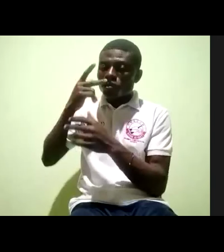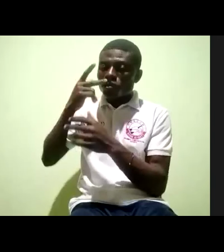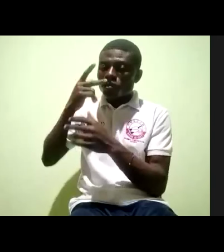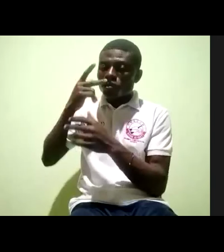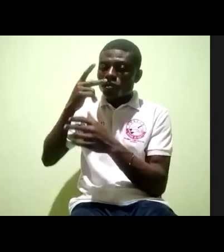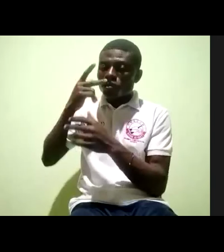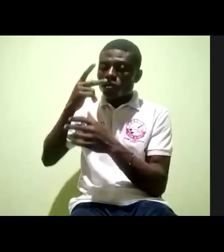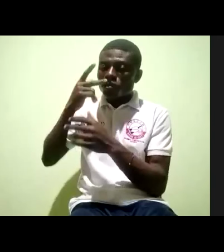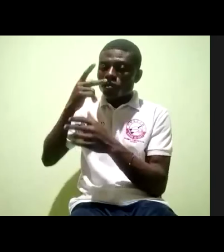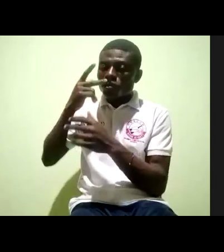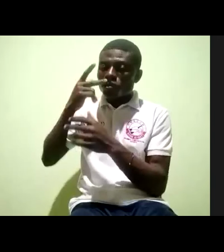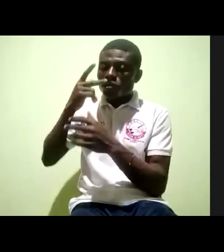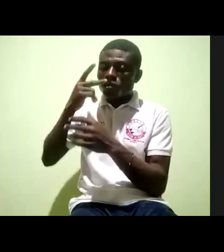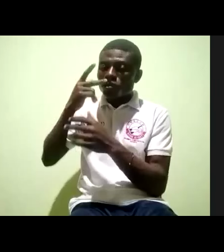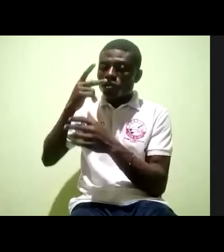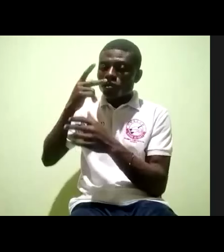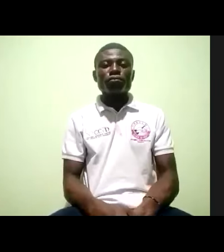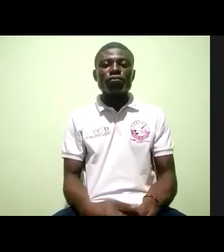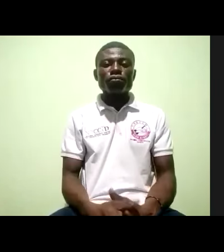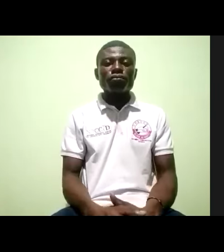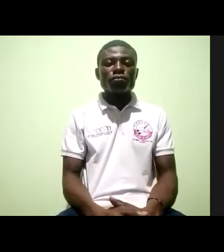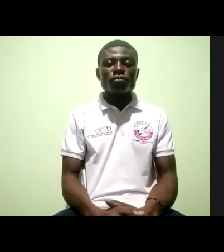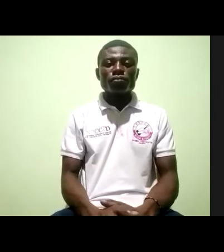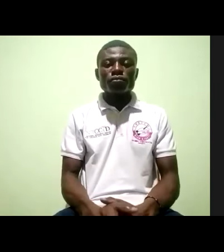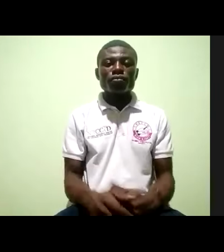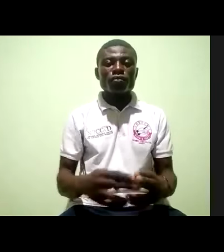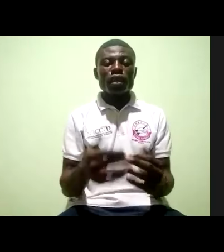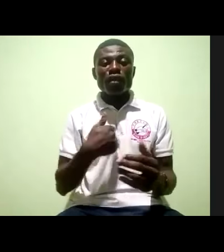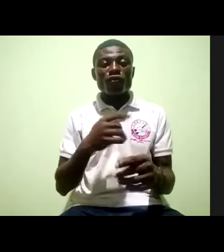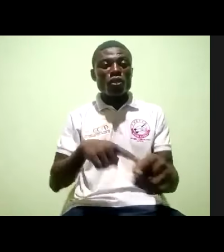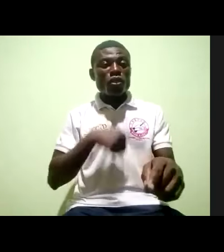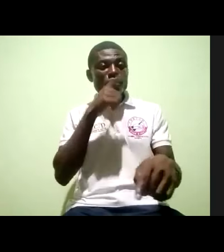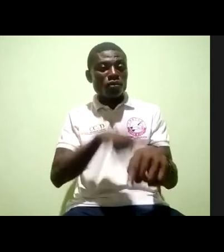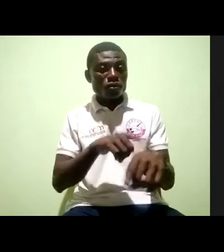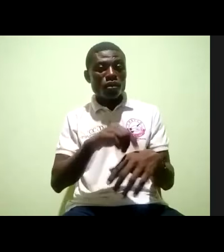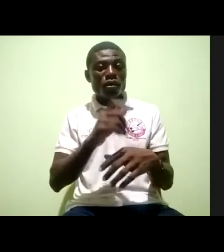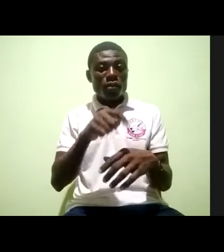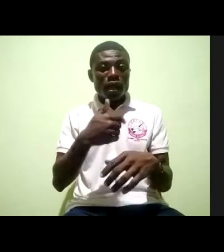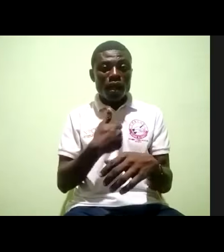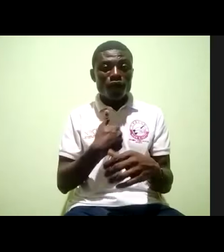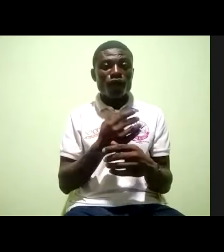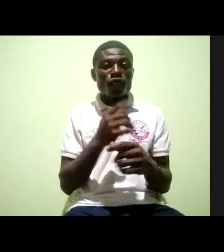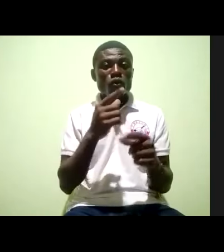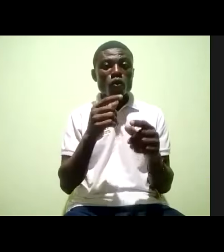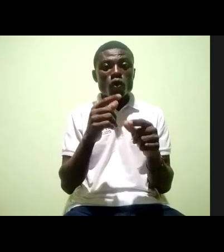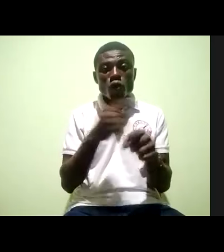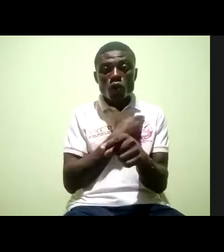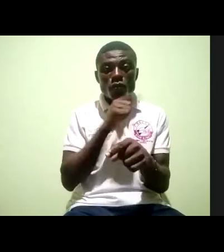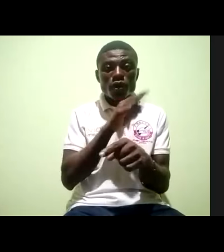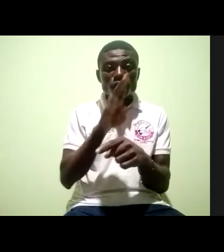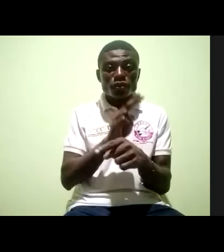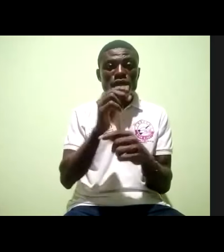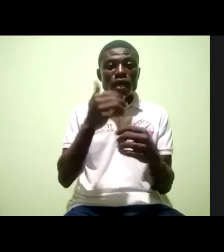the kids with dyslexia also may take longer to sound out words. They misread